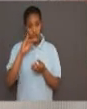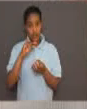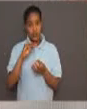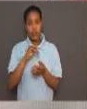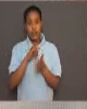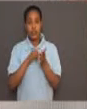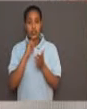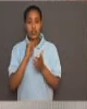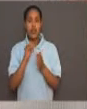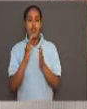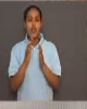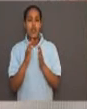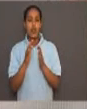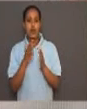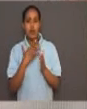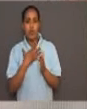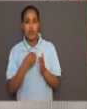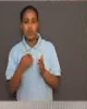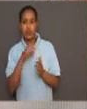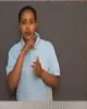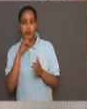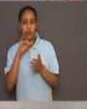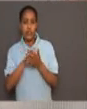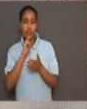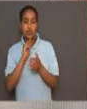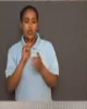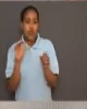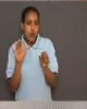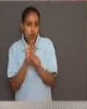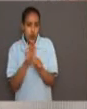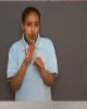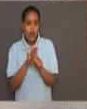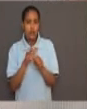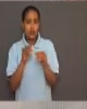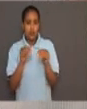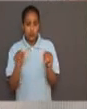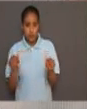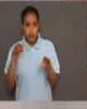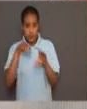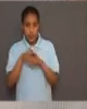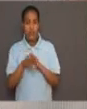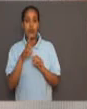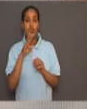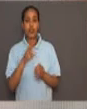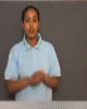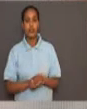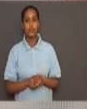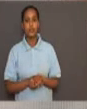it is a white solid that is completely soluble in water.